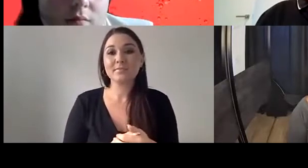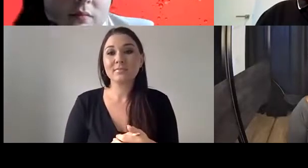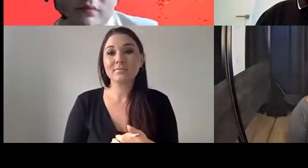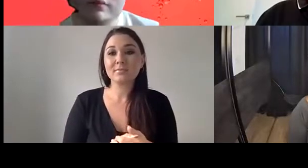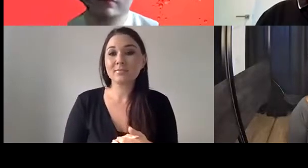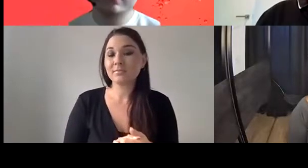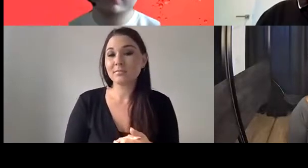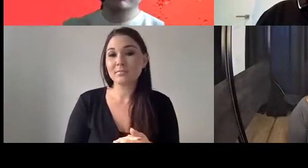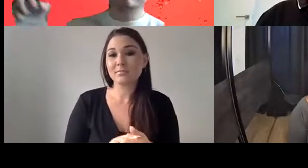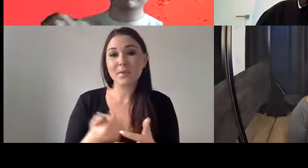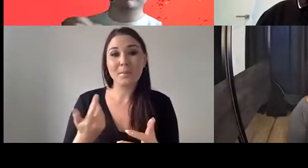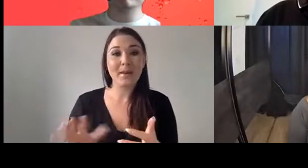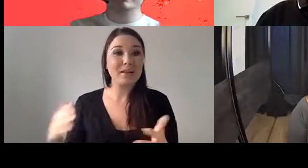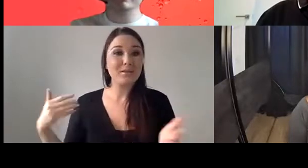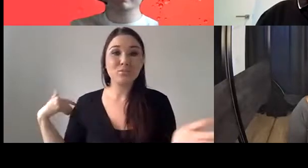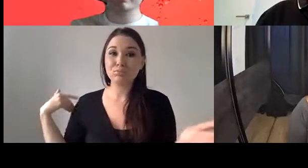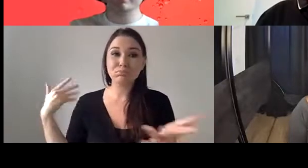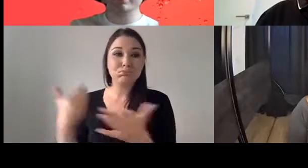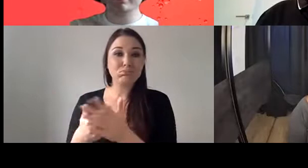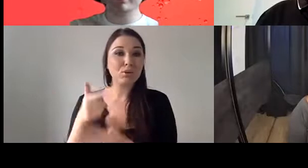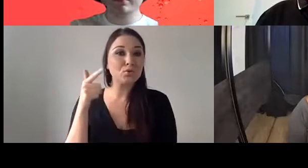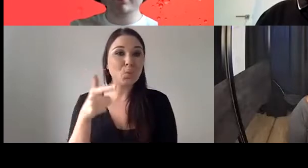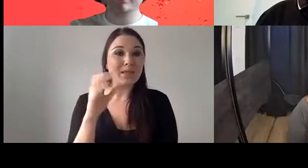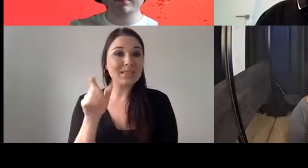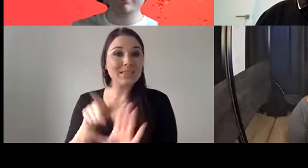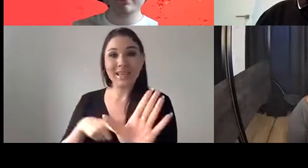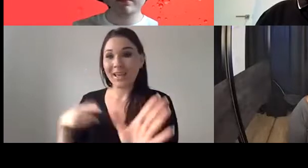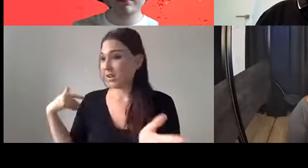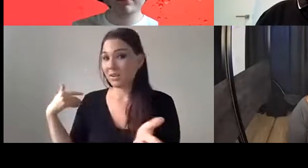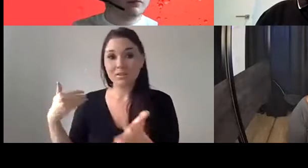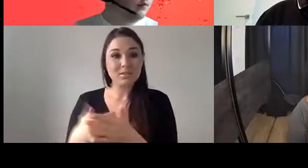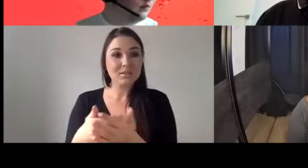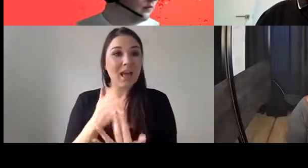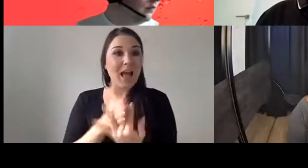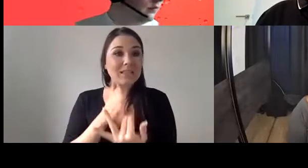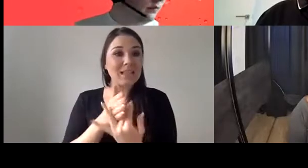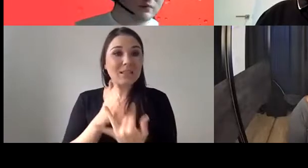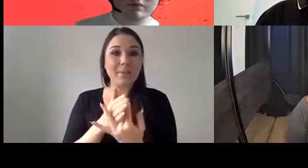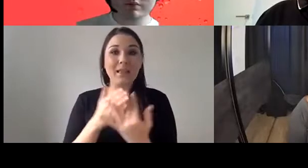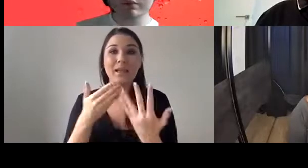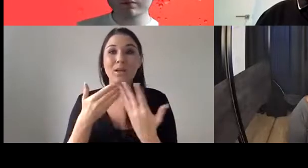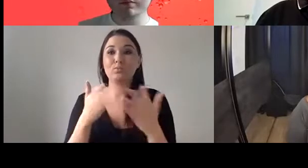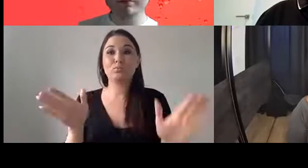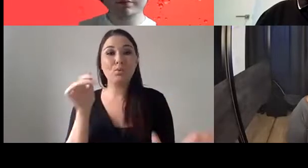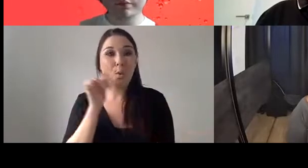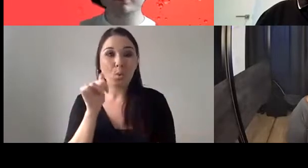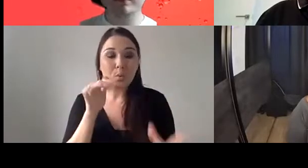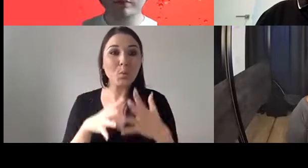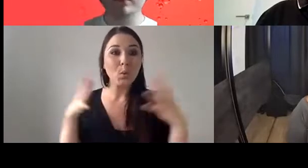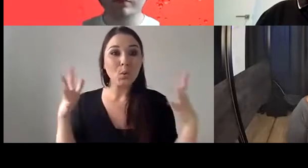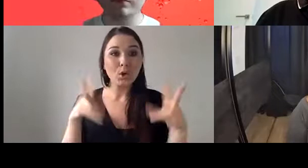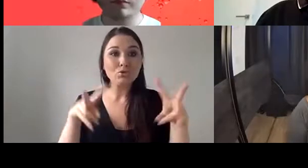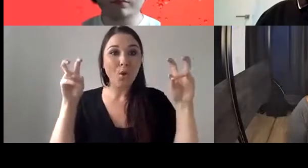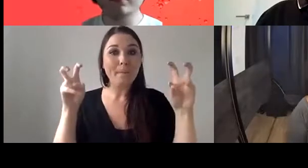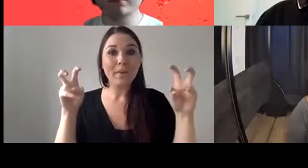Been in the gaming world for about 20 years now. Accessibility is always a big topic within that